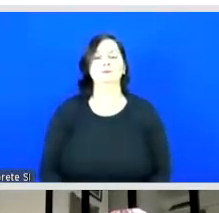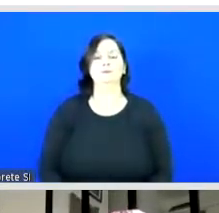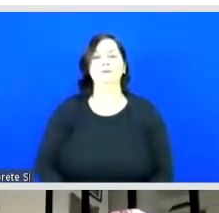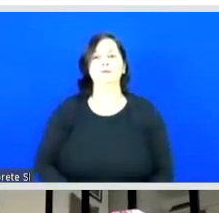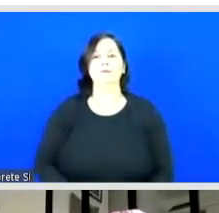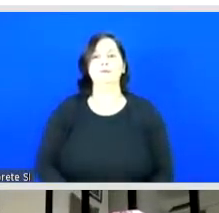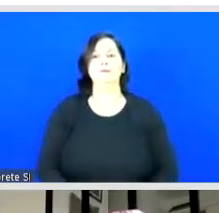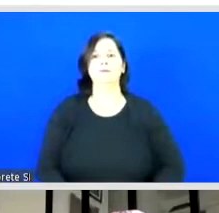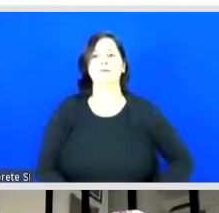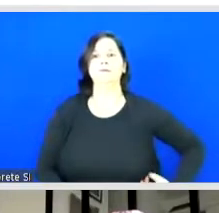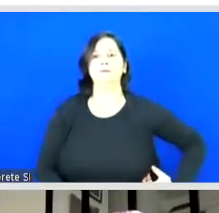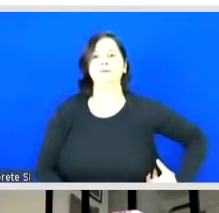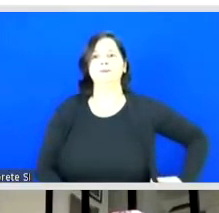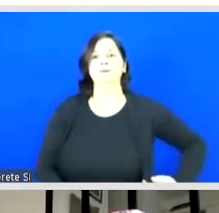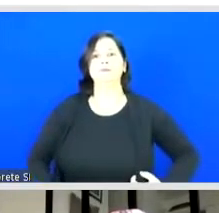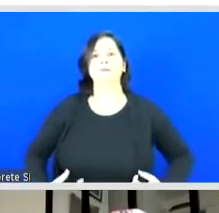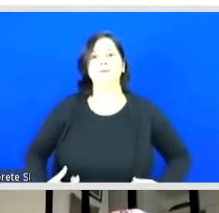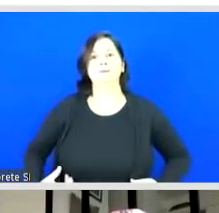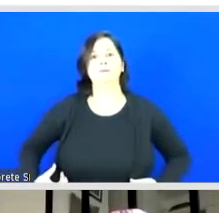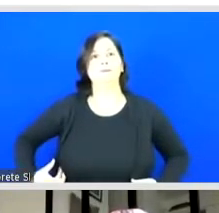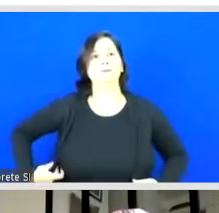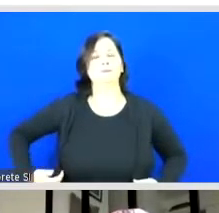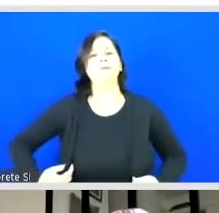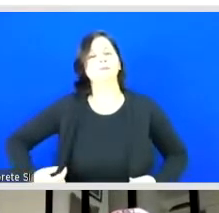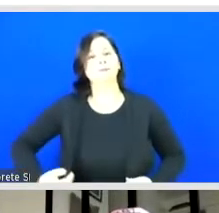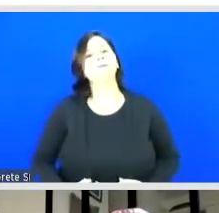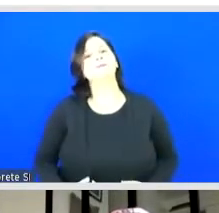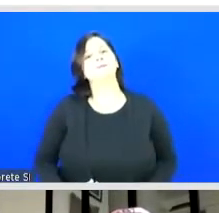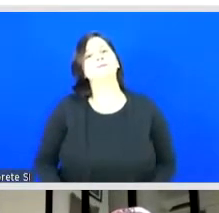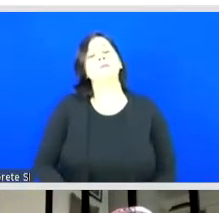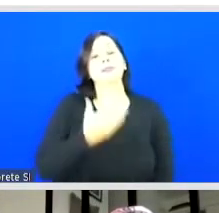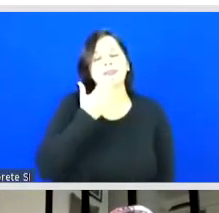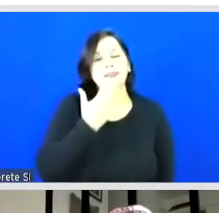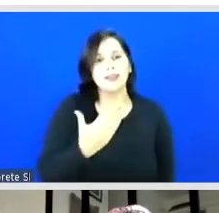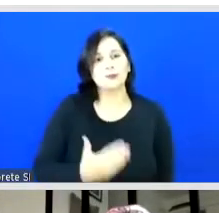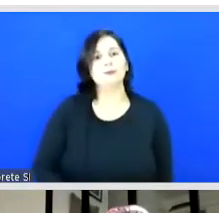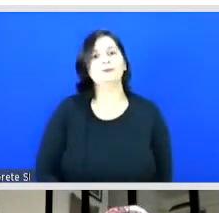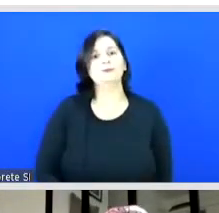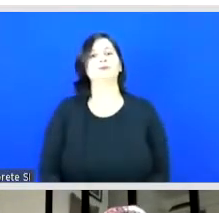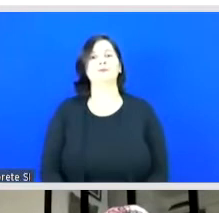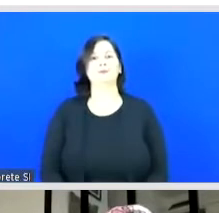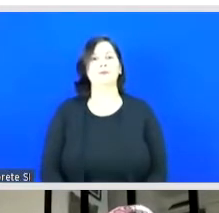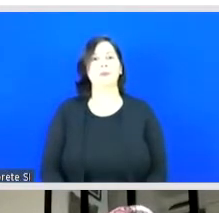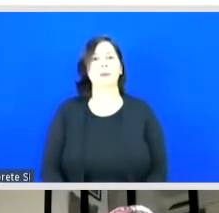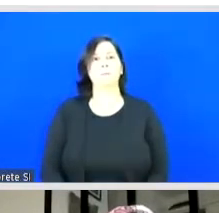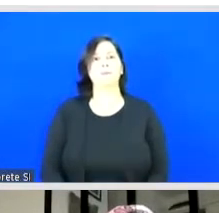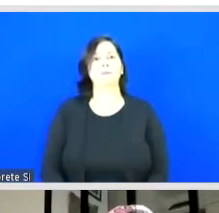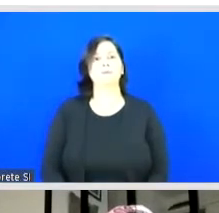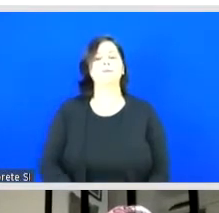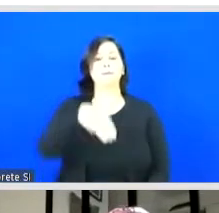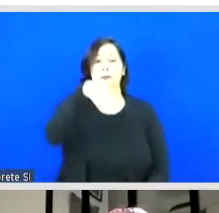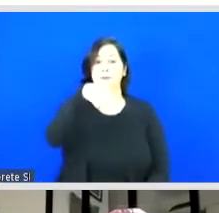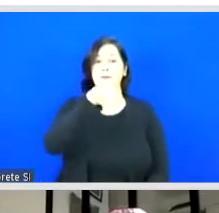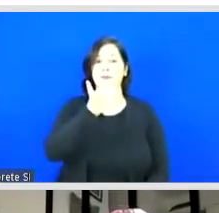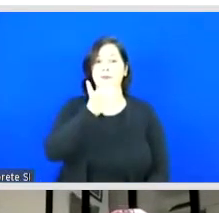Muchas gracias, señora Miranda. And now we are moving to a question for